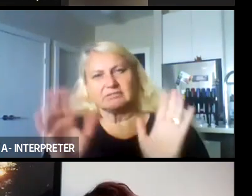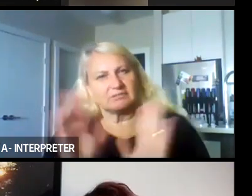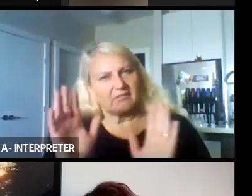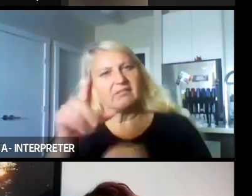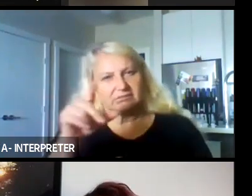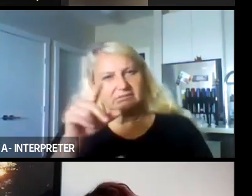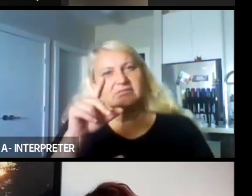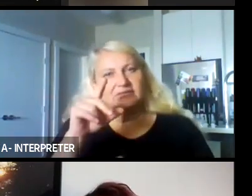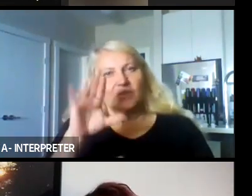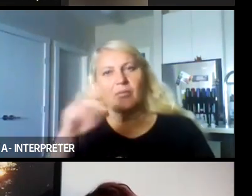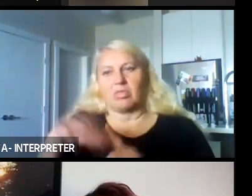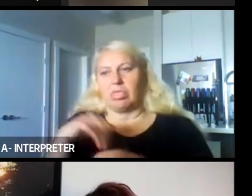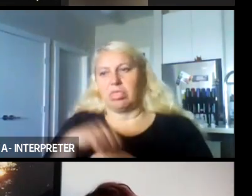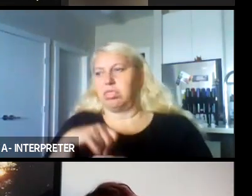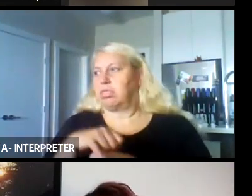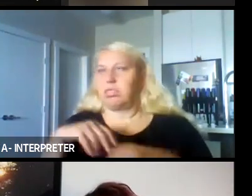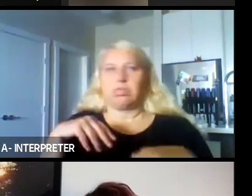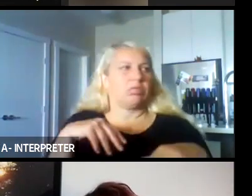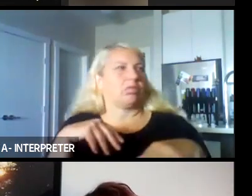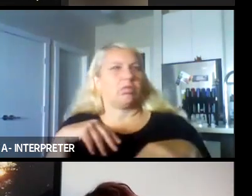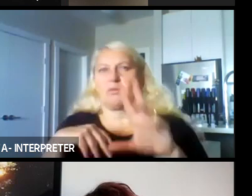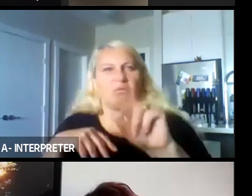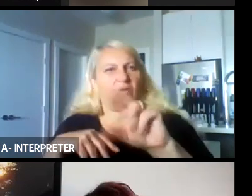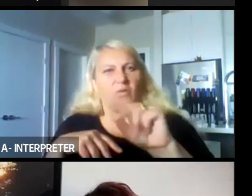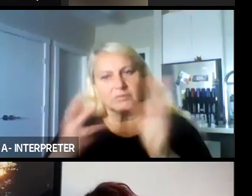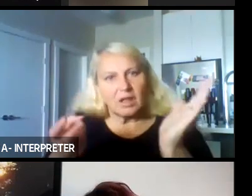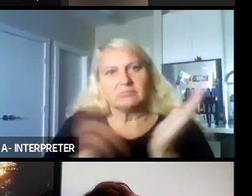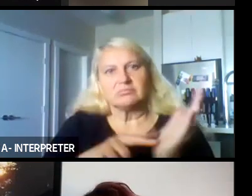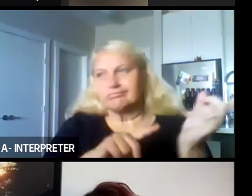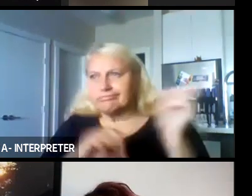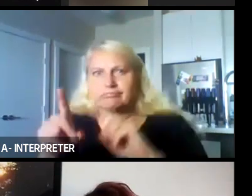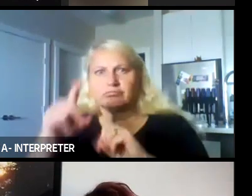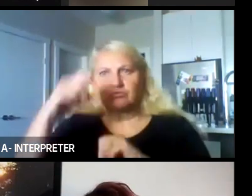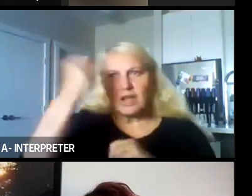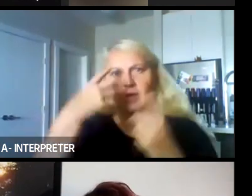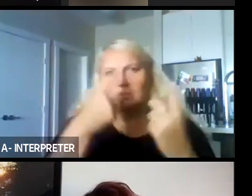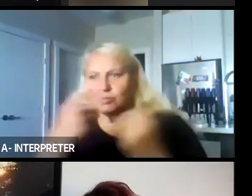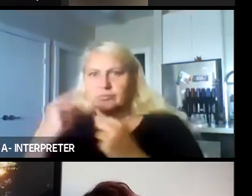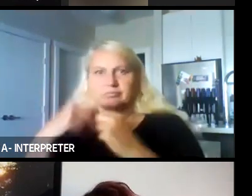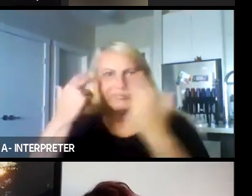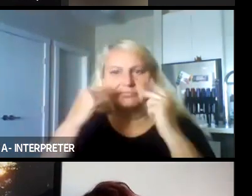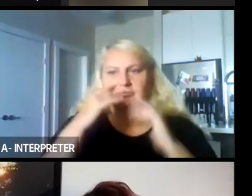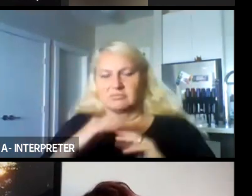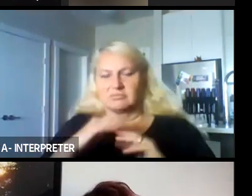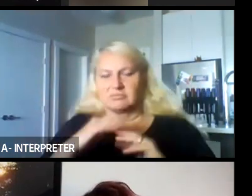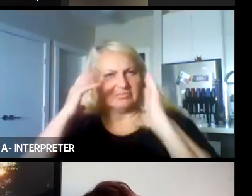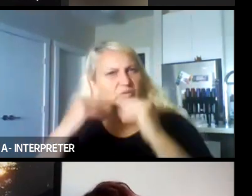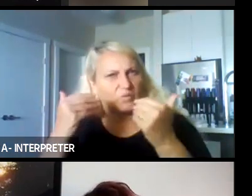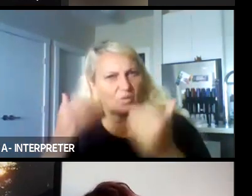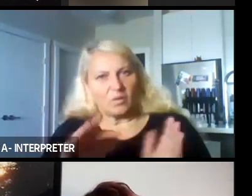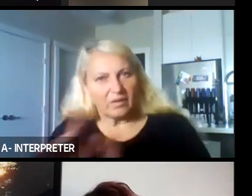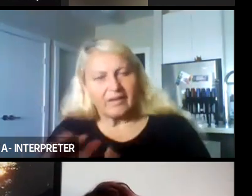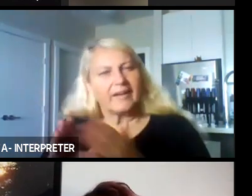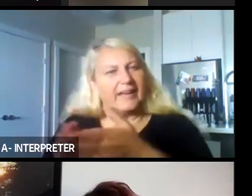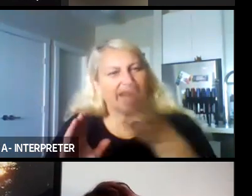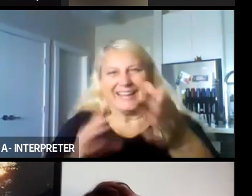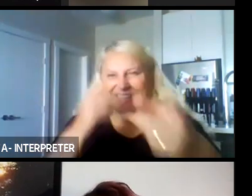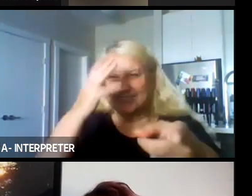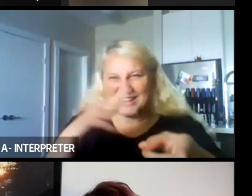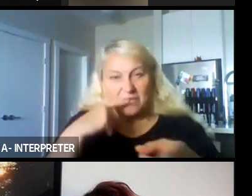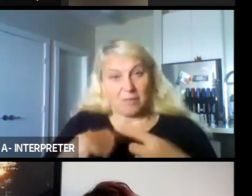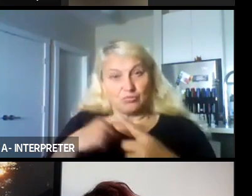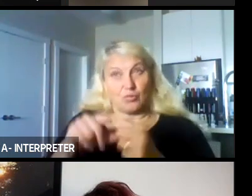and about like cripping my productivity right now is a big part of it. Like I'm not trying to work I'm trying to